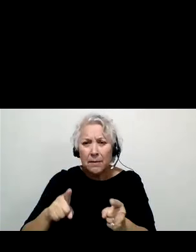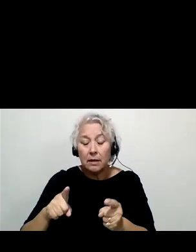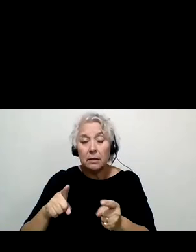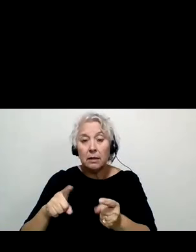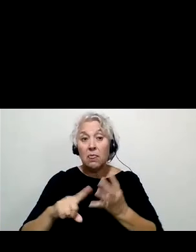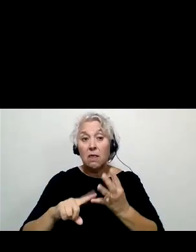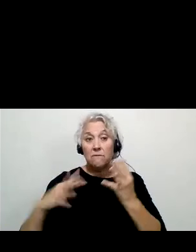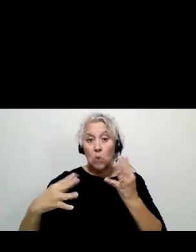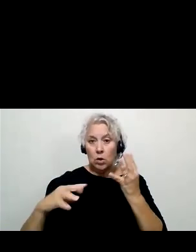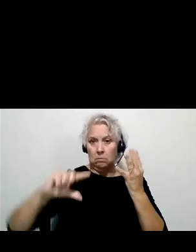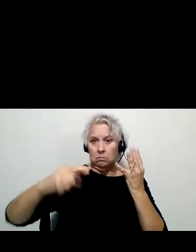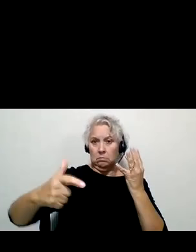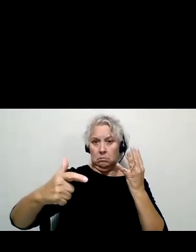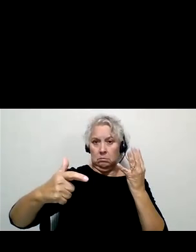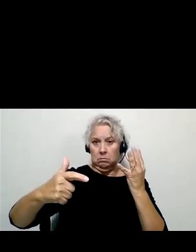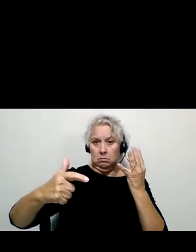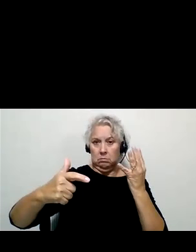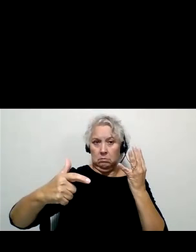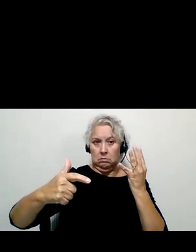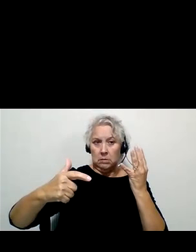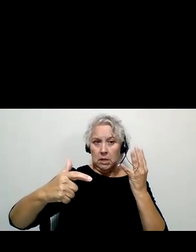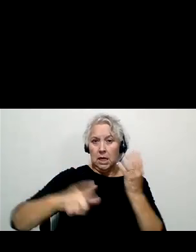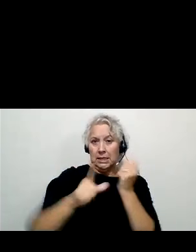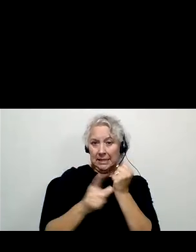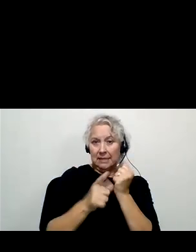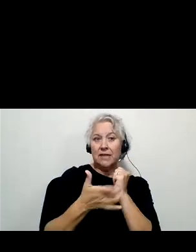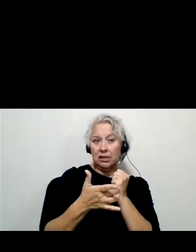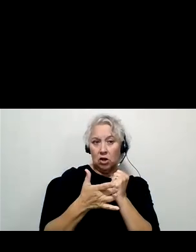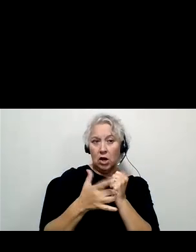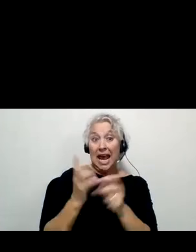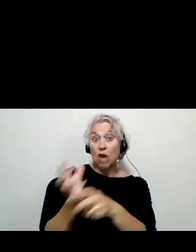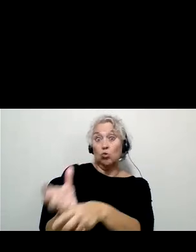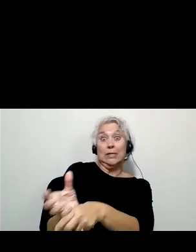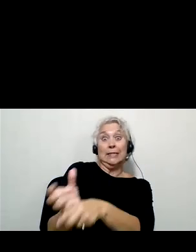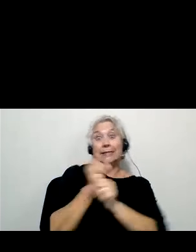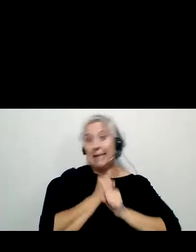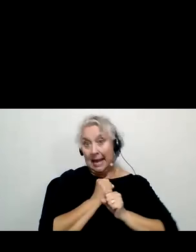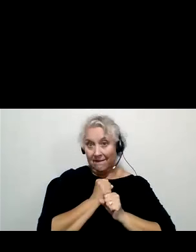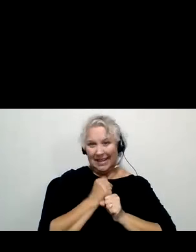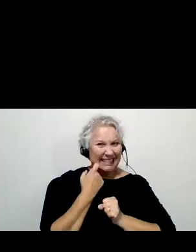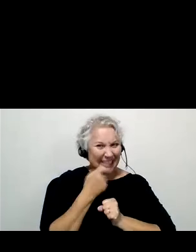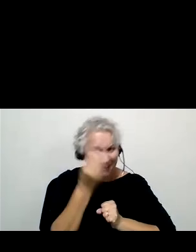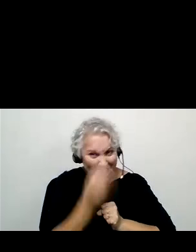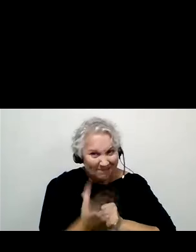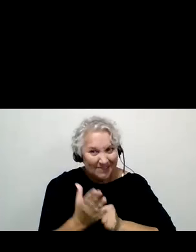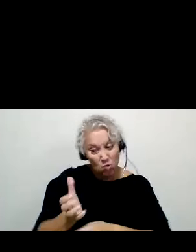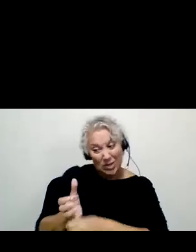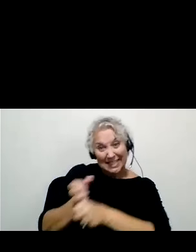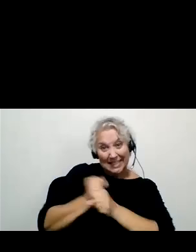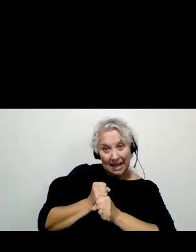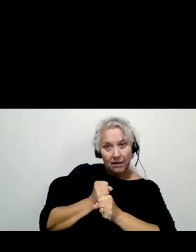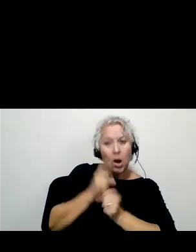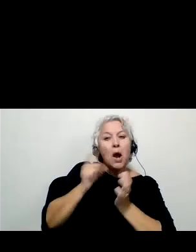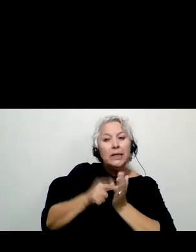quality indicator is that assistive technology requirements in the receiving environment, just as I was saying, are identified during